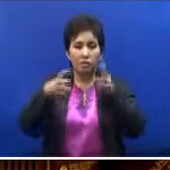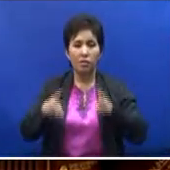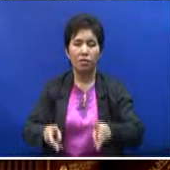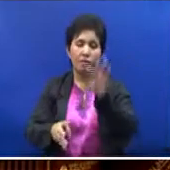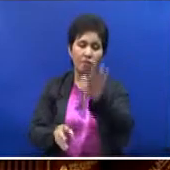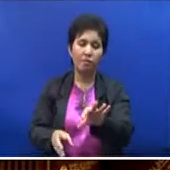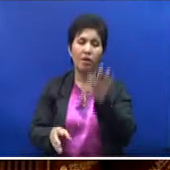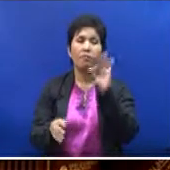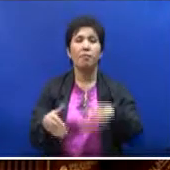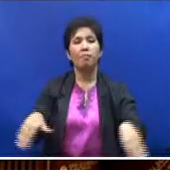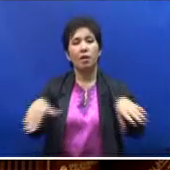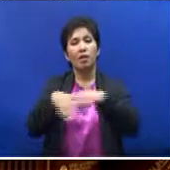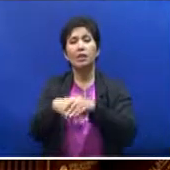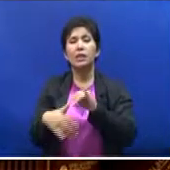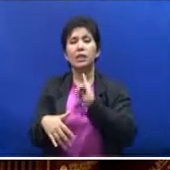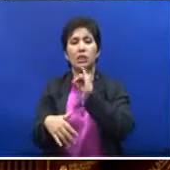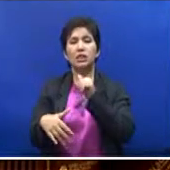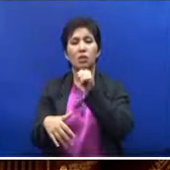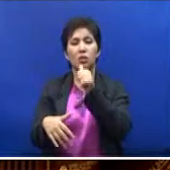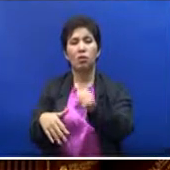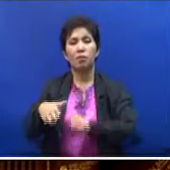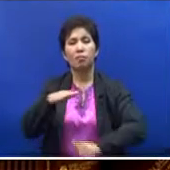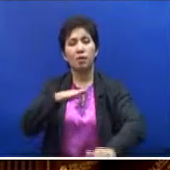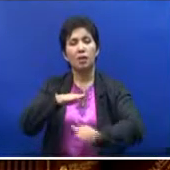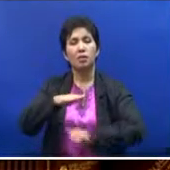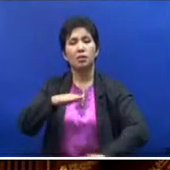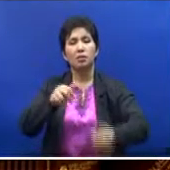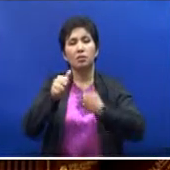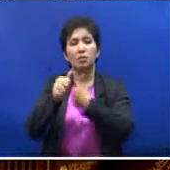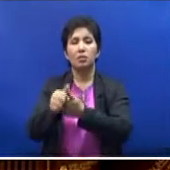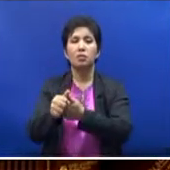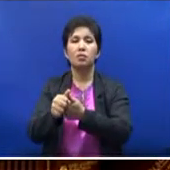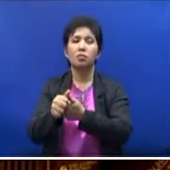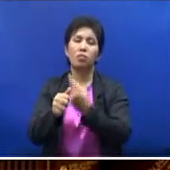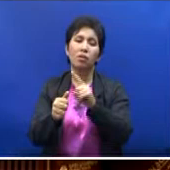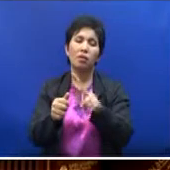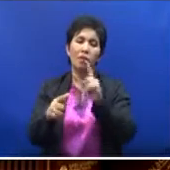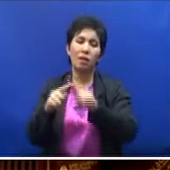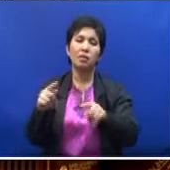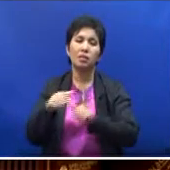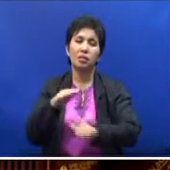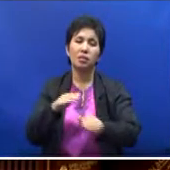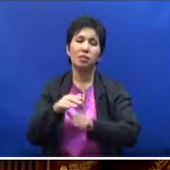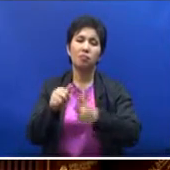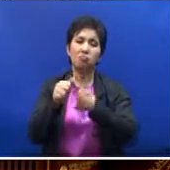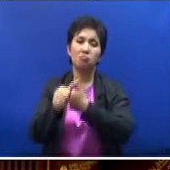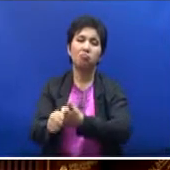define the marriage just now is not based on usual interpretation, but it is based from